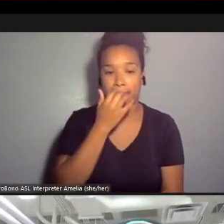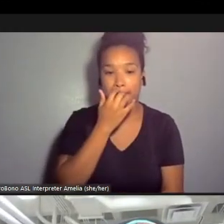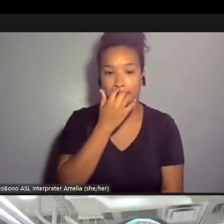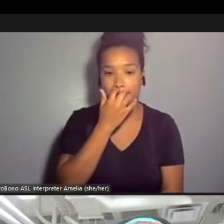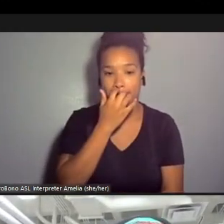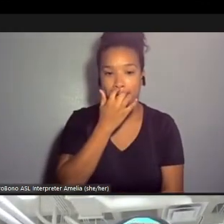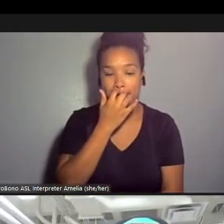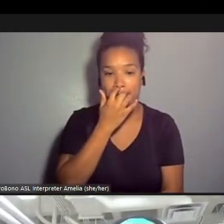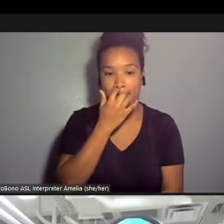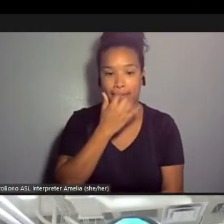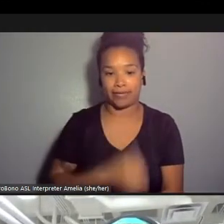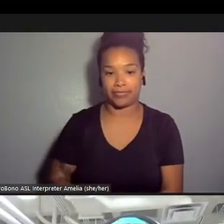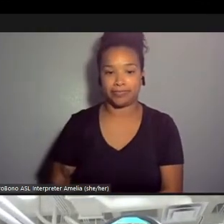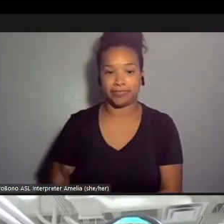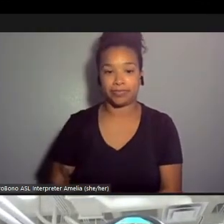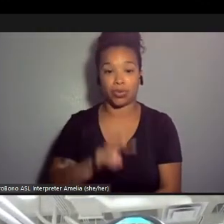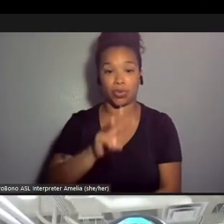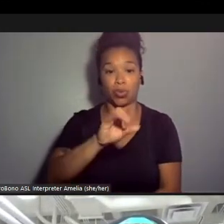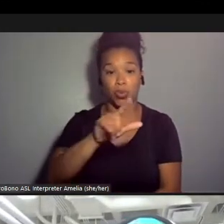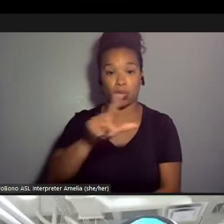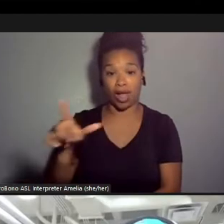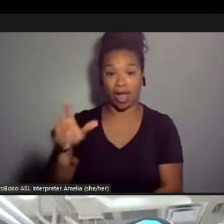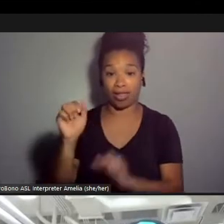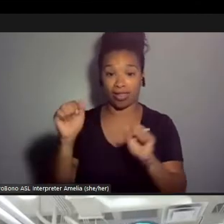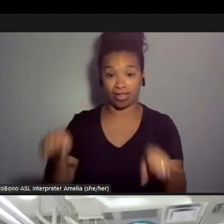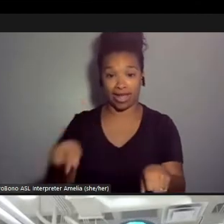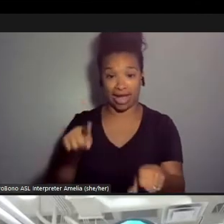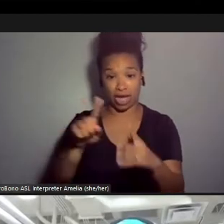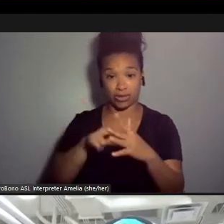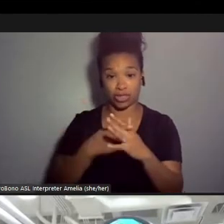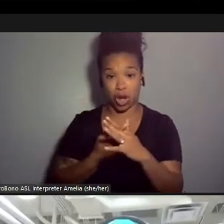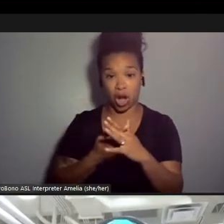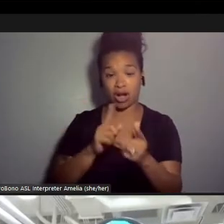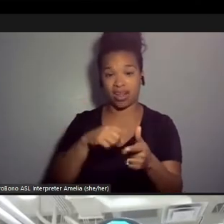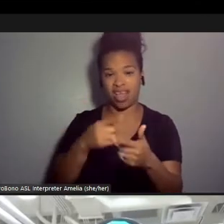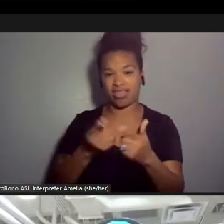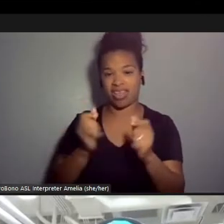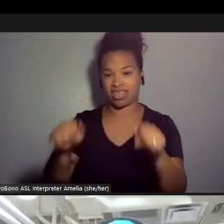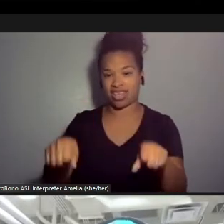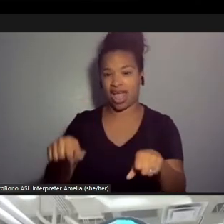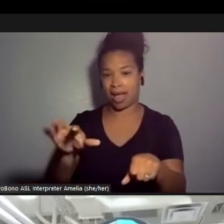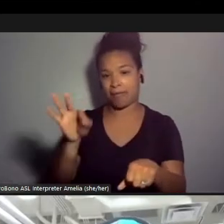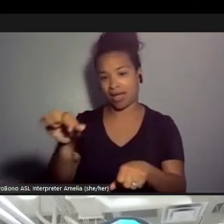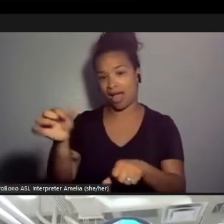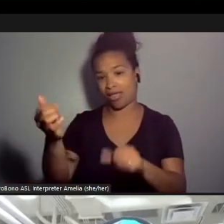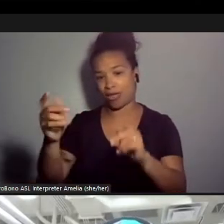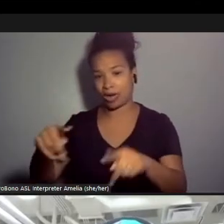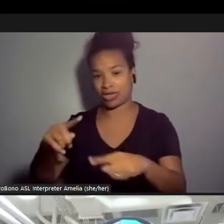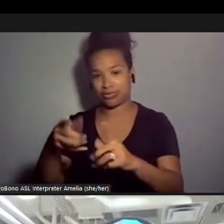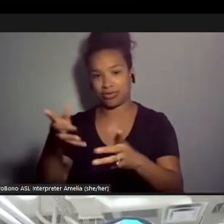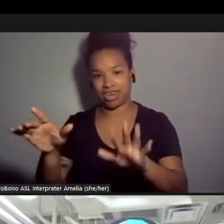I wonder if, Will, can you kick us off and then pass it when you're done to someone else?